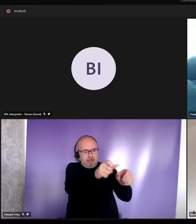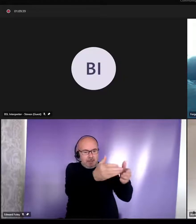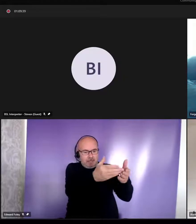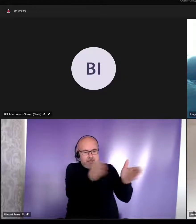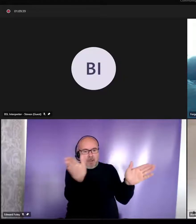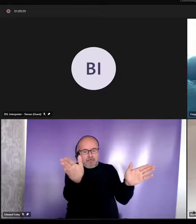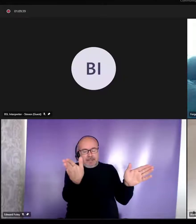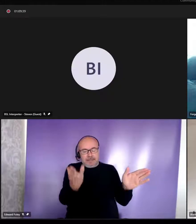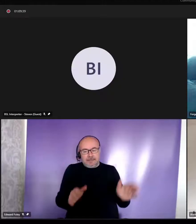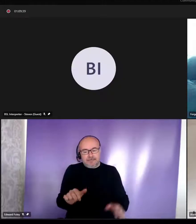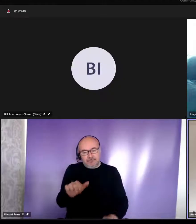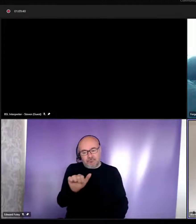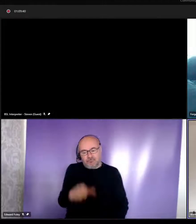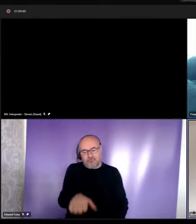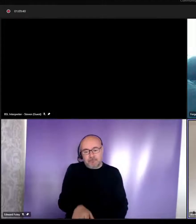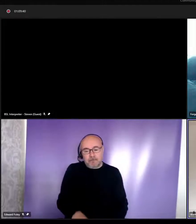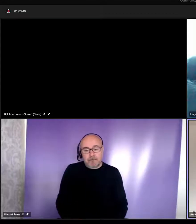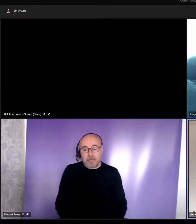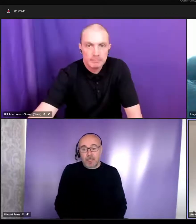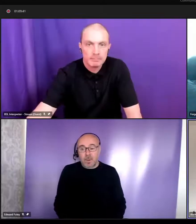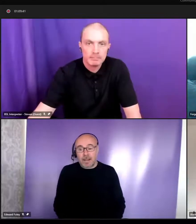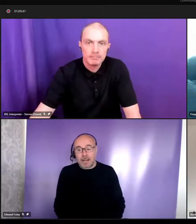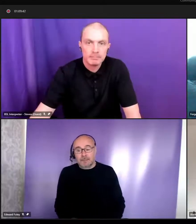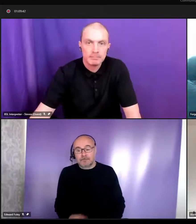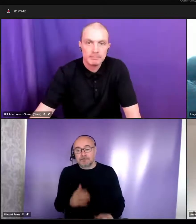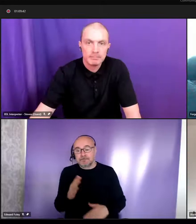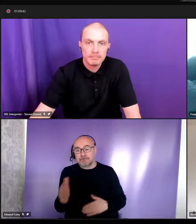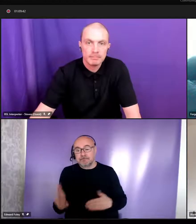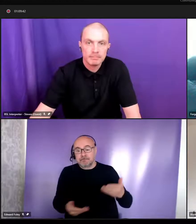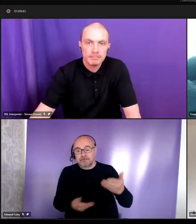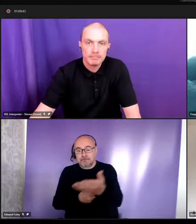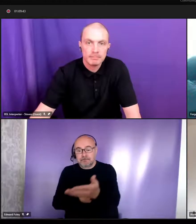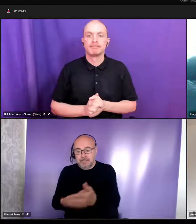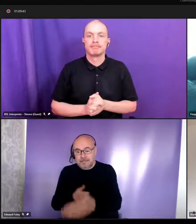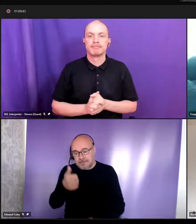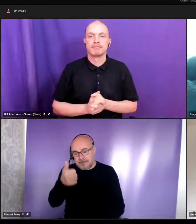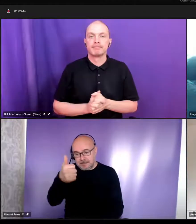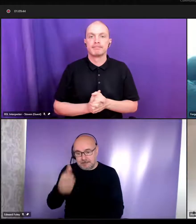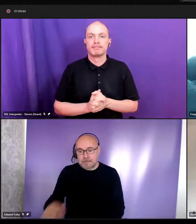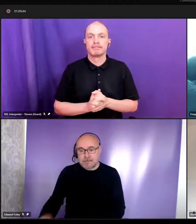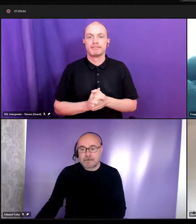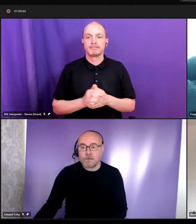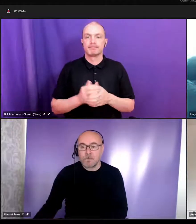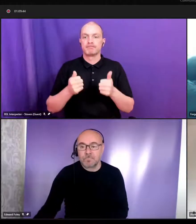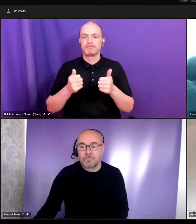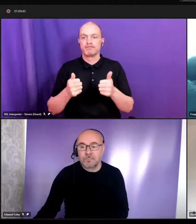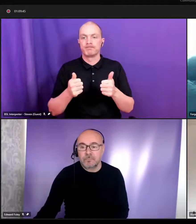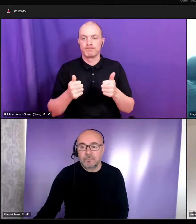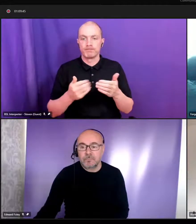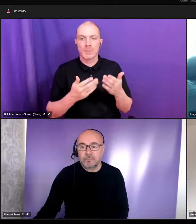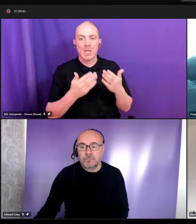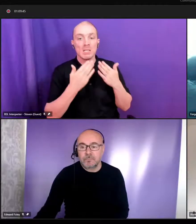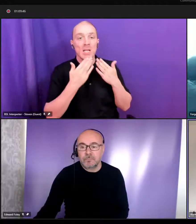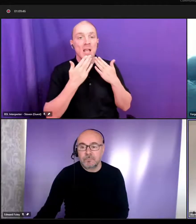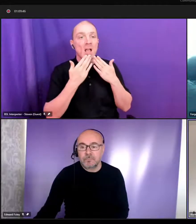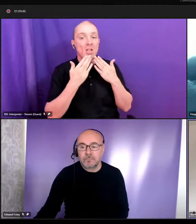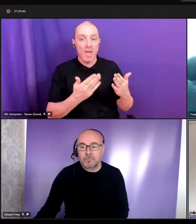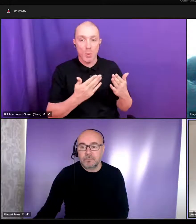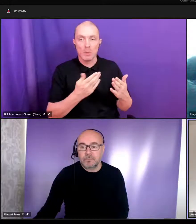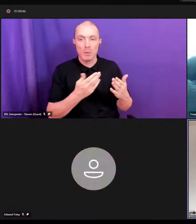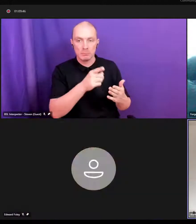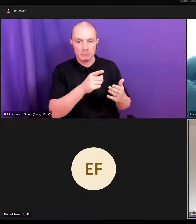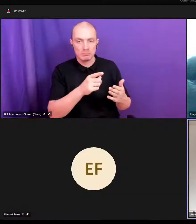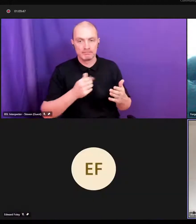Thanks. Happy with that, Margaret? Yes, thanks, Michael. I think that's an important step forward. Thanks. Okay,